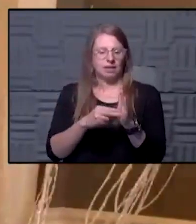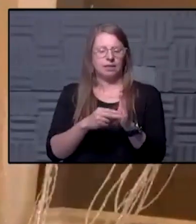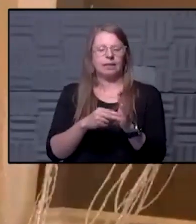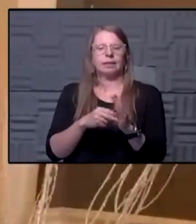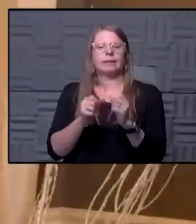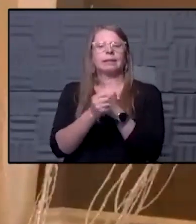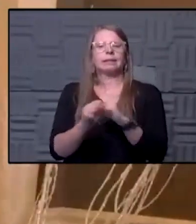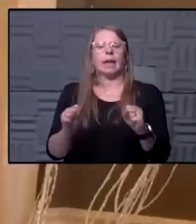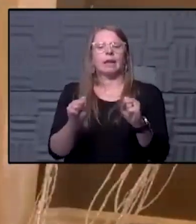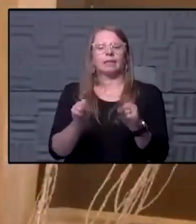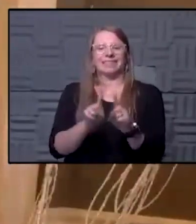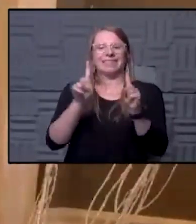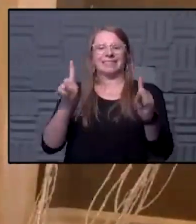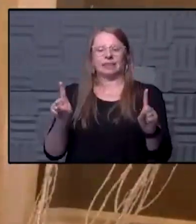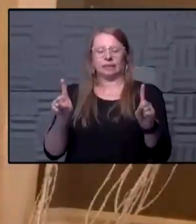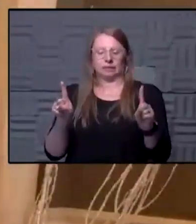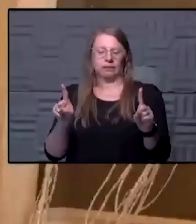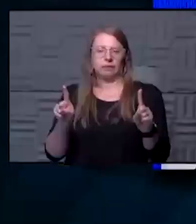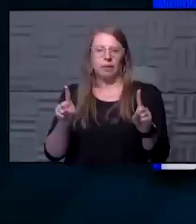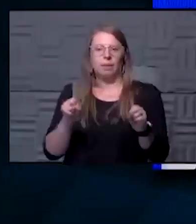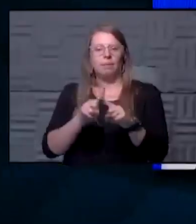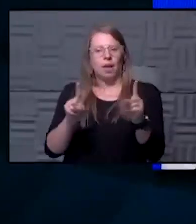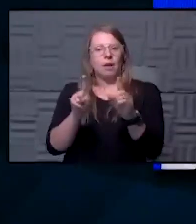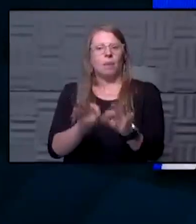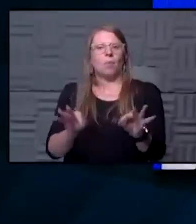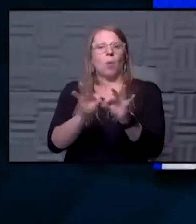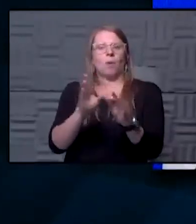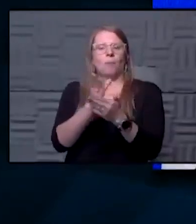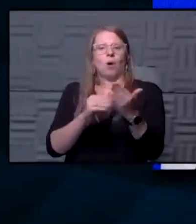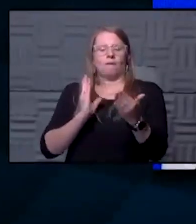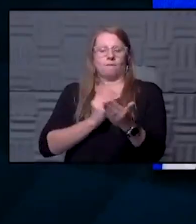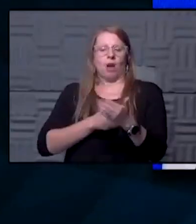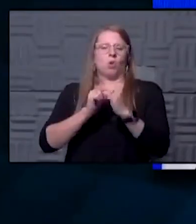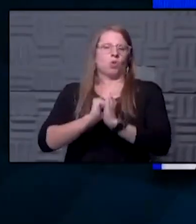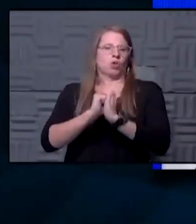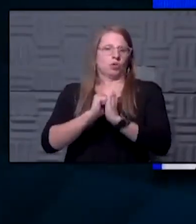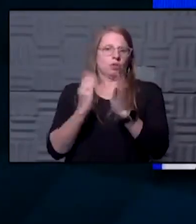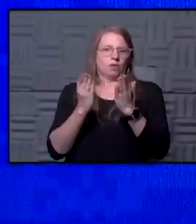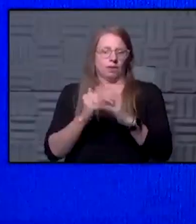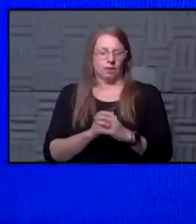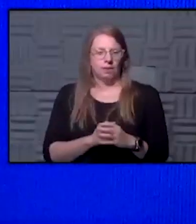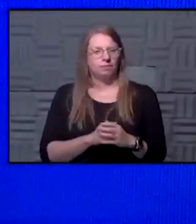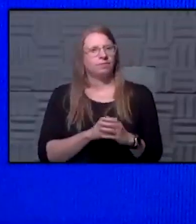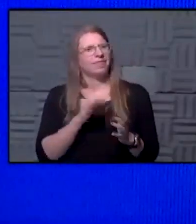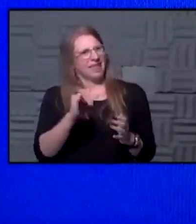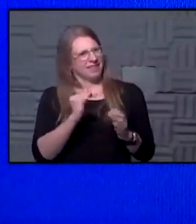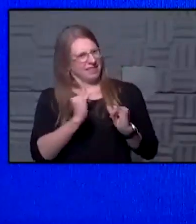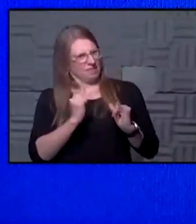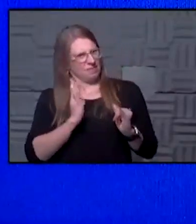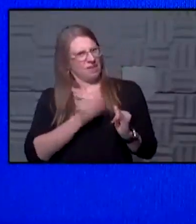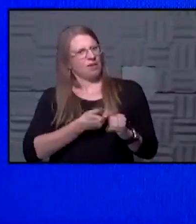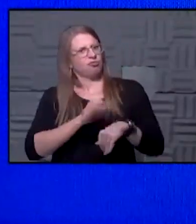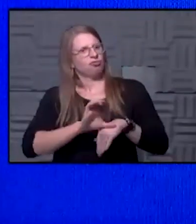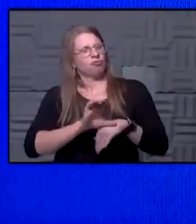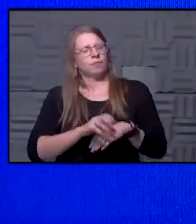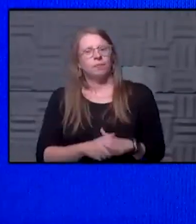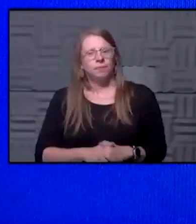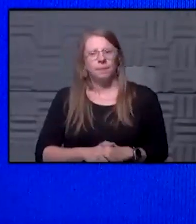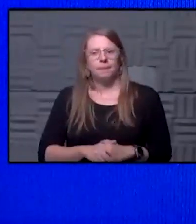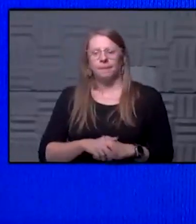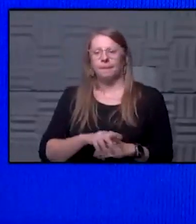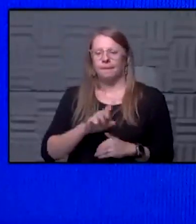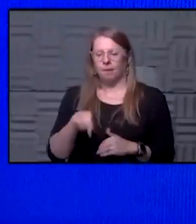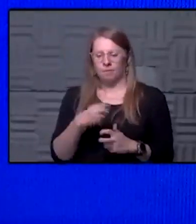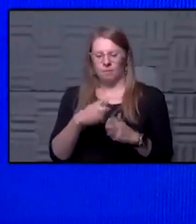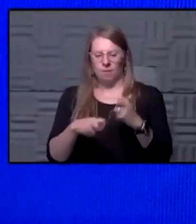is very much a part of our worship service. Oh, that's good. That's kind of where ours is as well. And the only problem